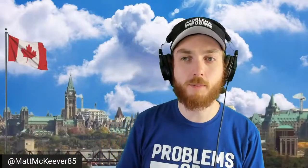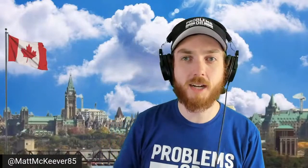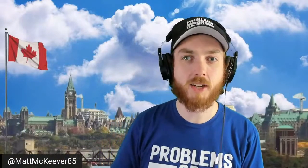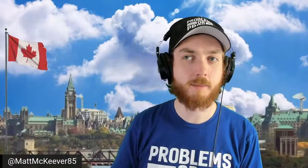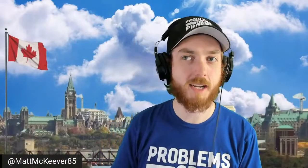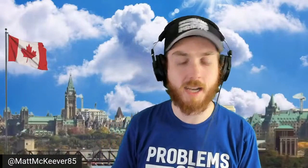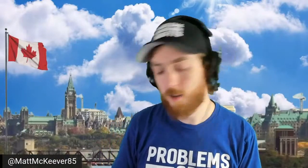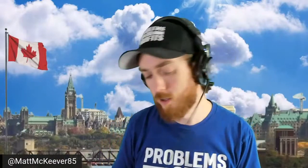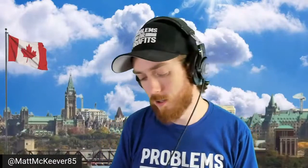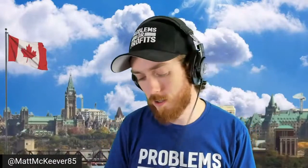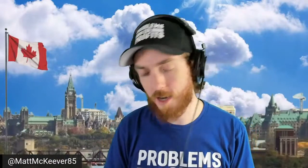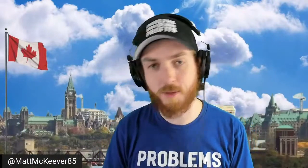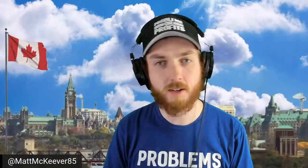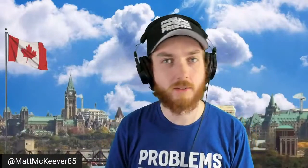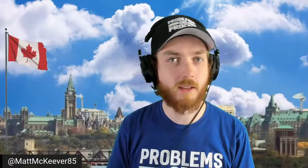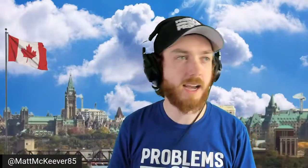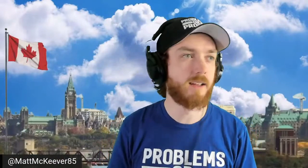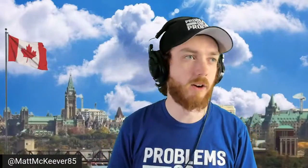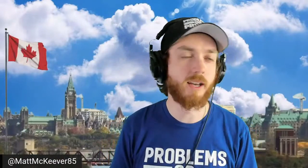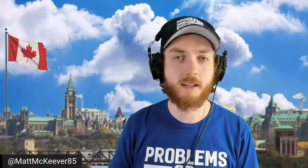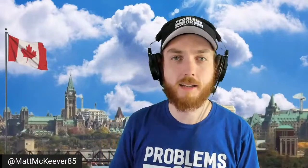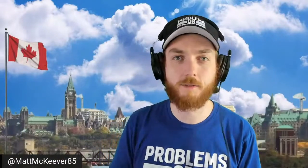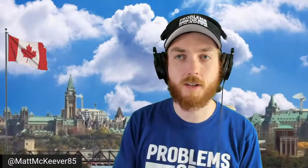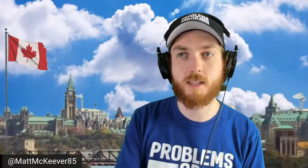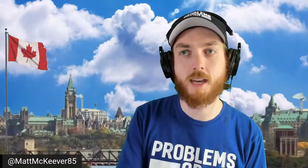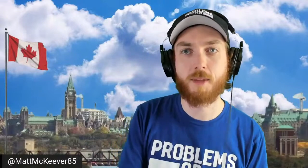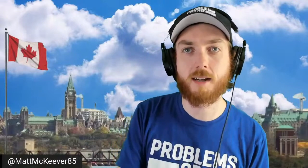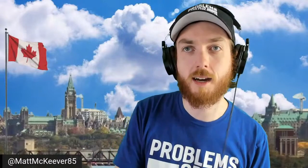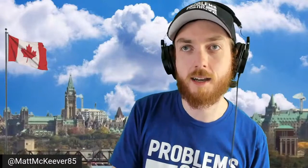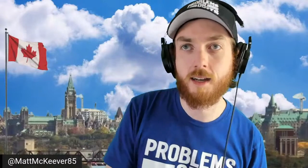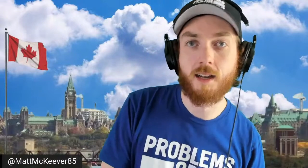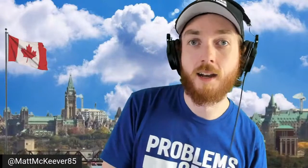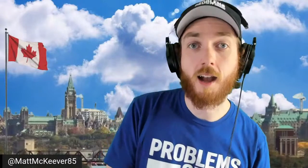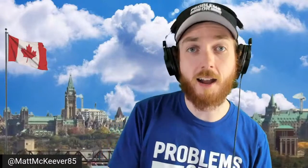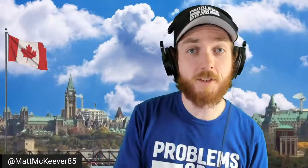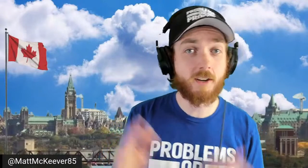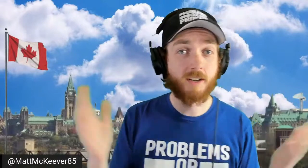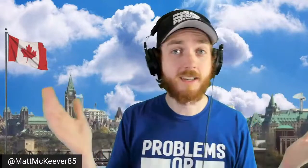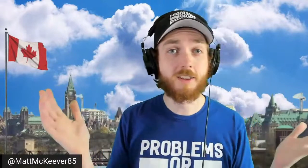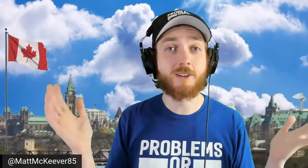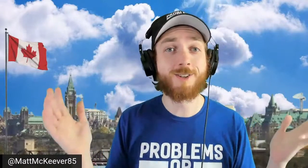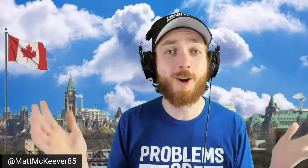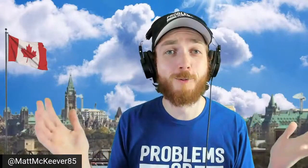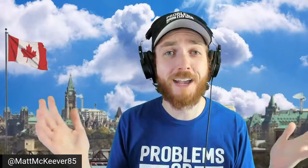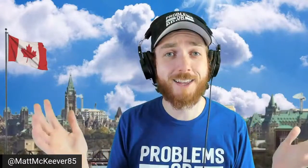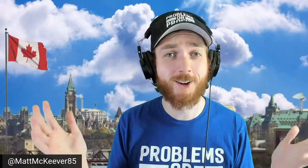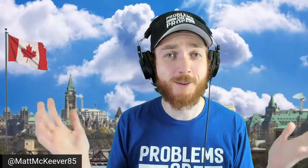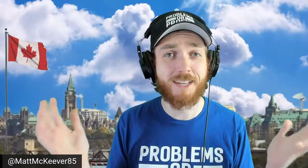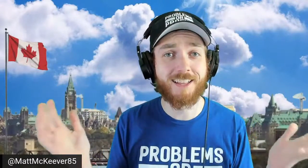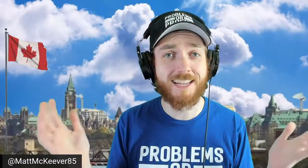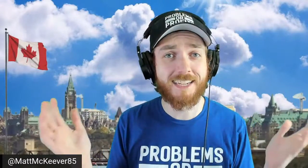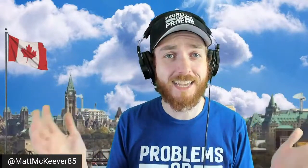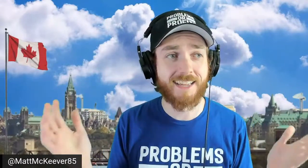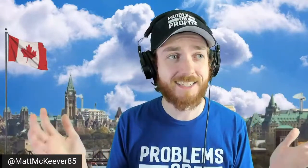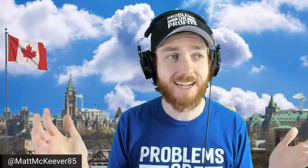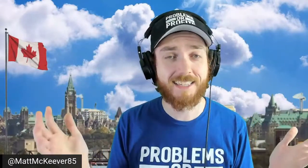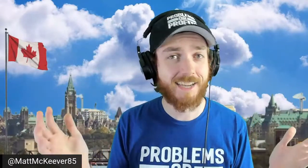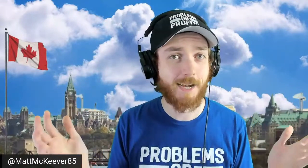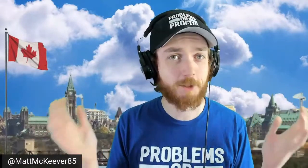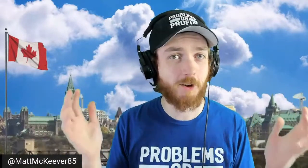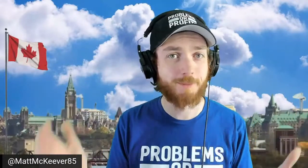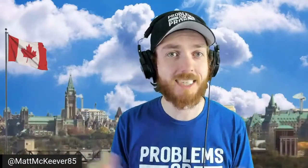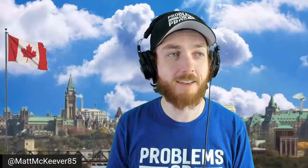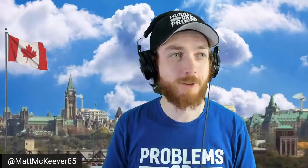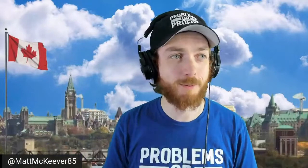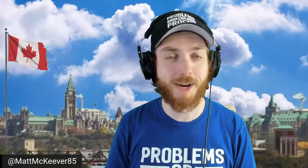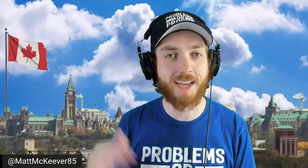If you don't mind checking my calendar, Peter, if you can DM that guy. I figured there's no way they're going to be late again a second time,